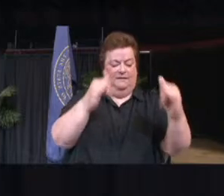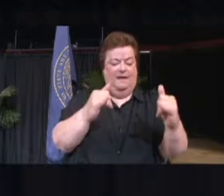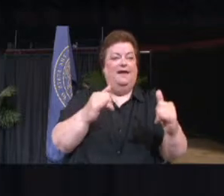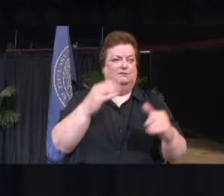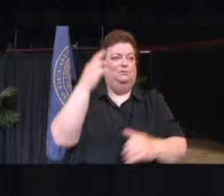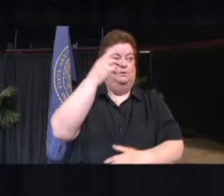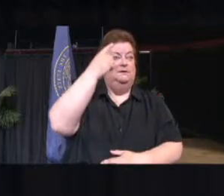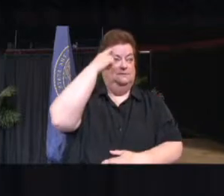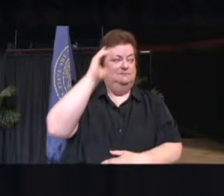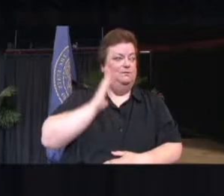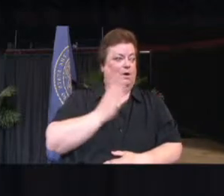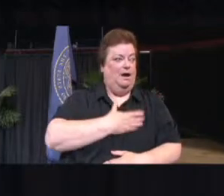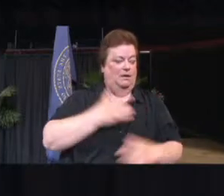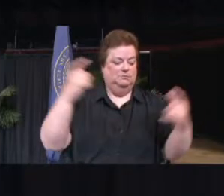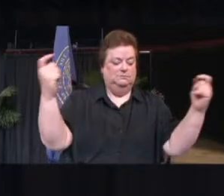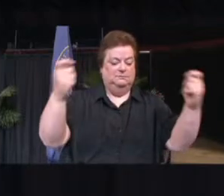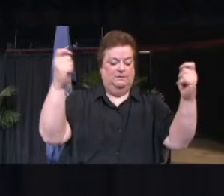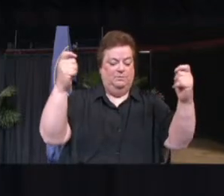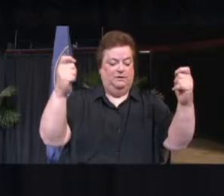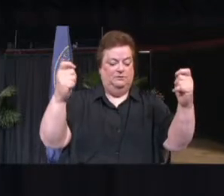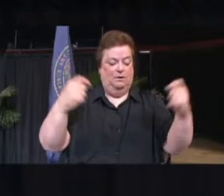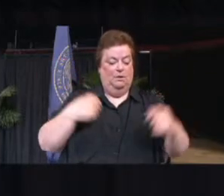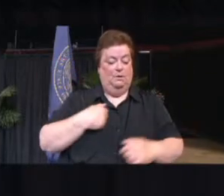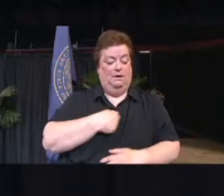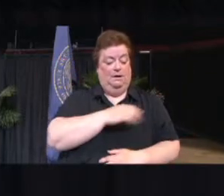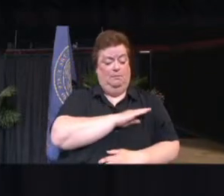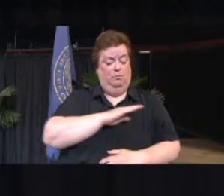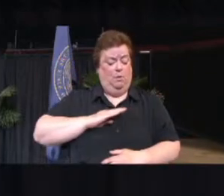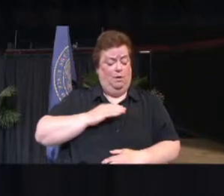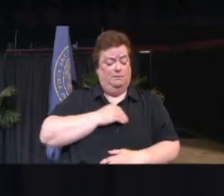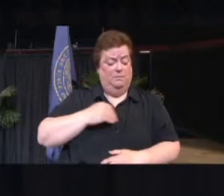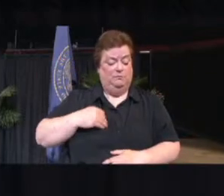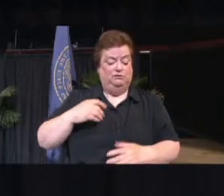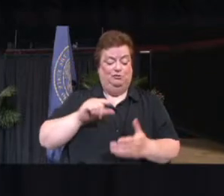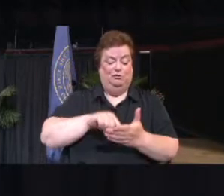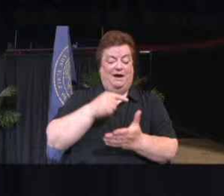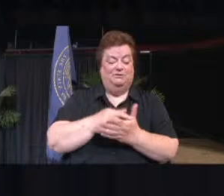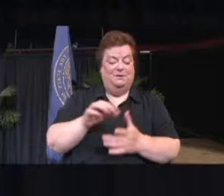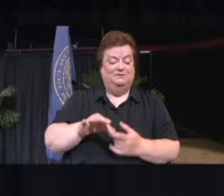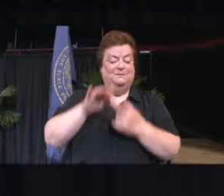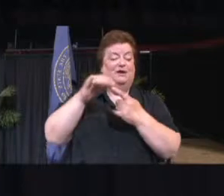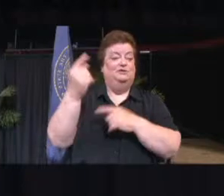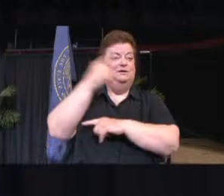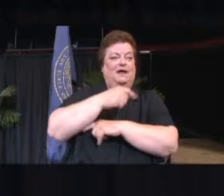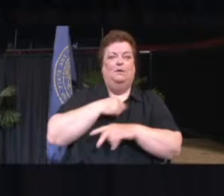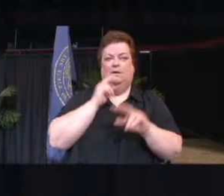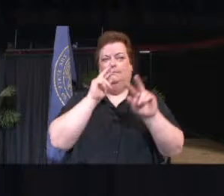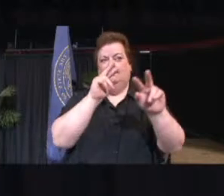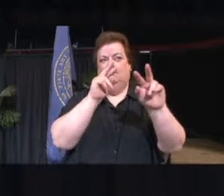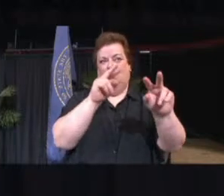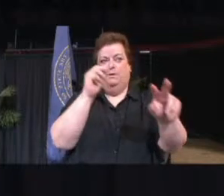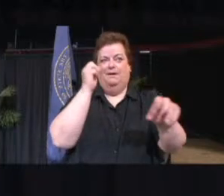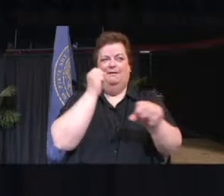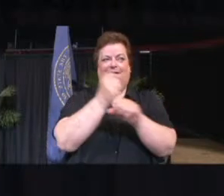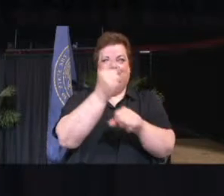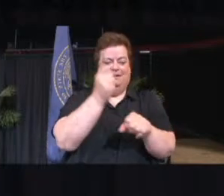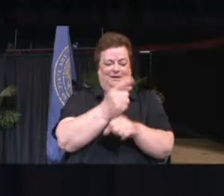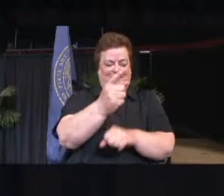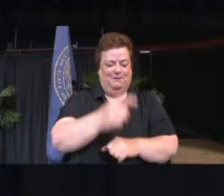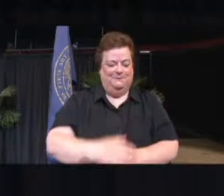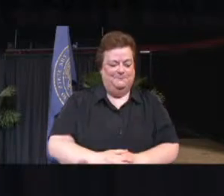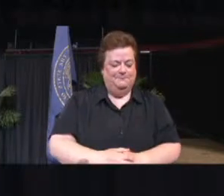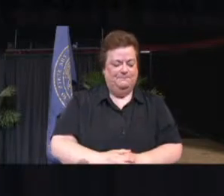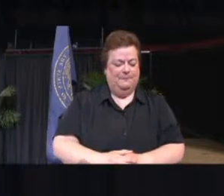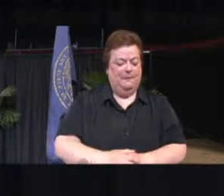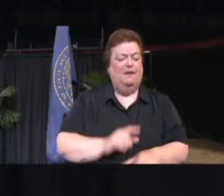celebration. As board members, graduation is a special day we look forward to every year. As a